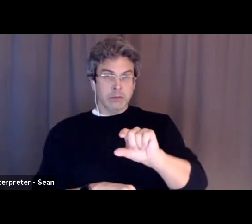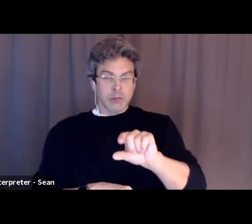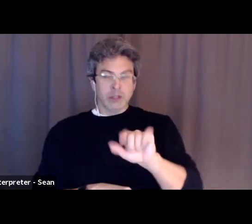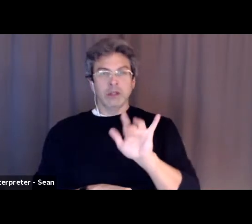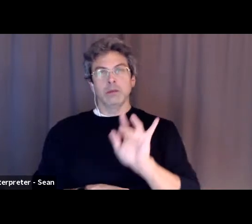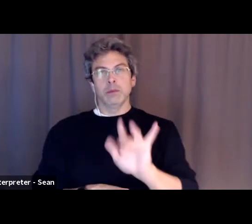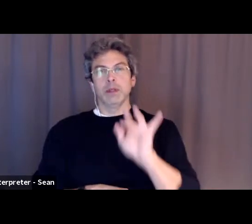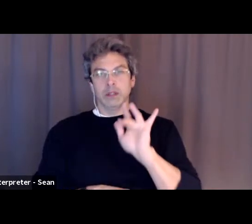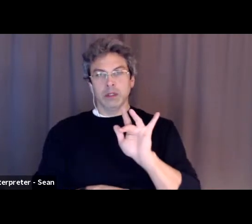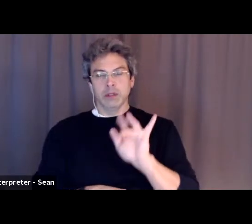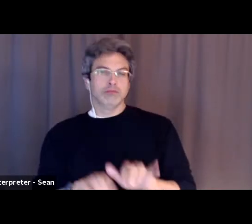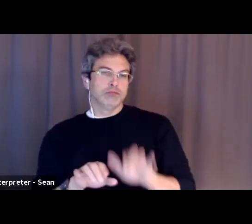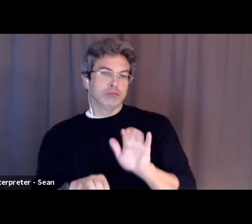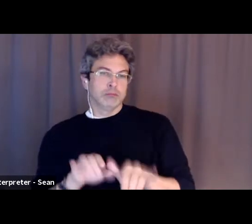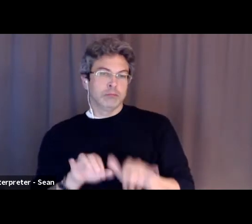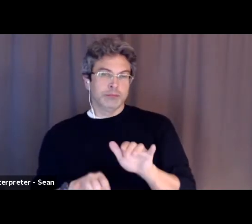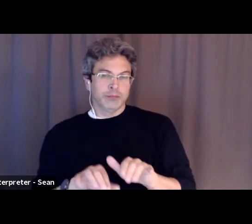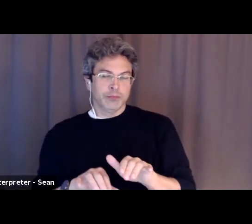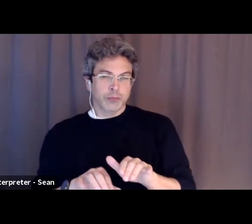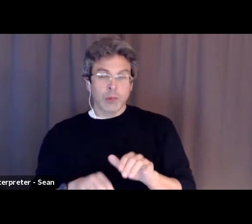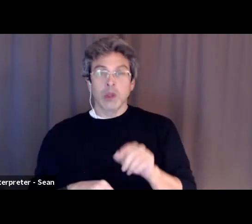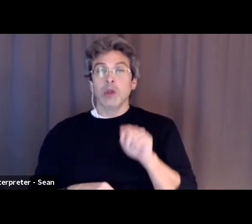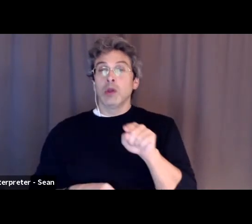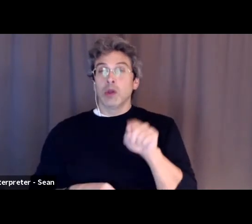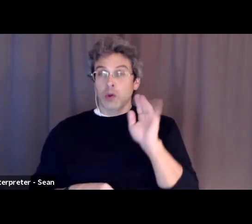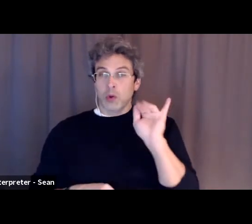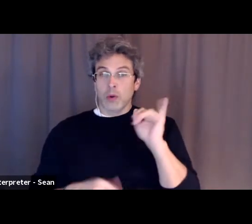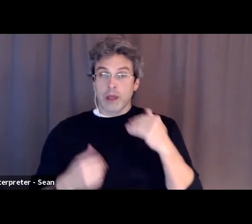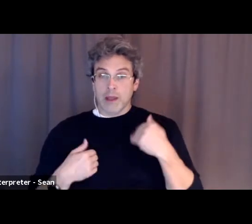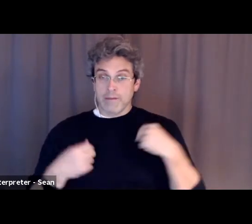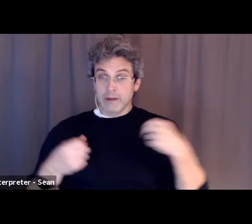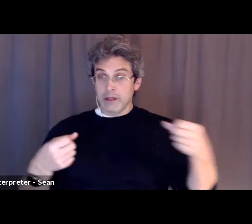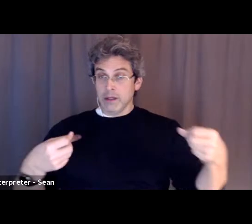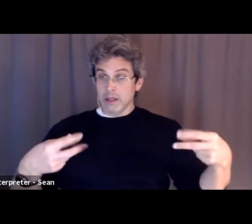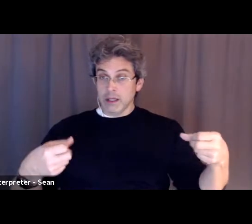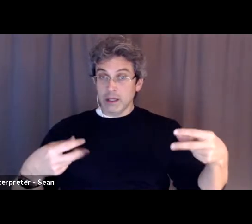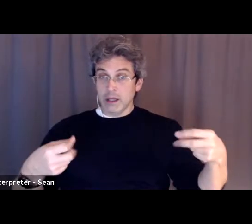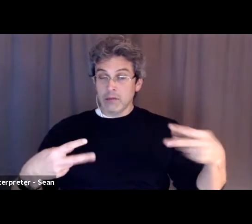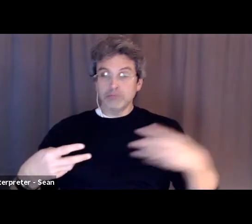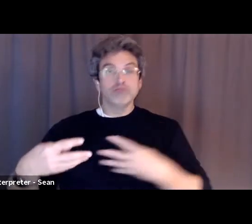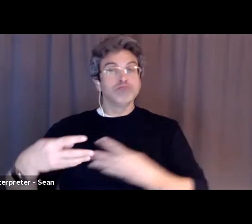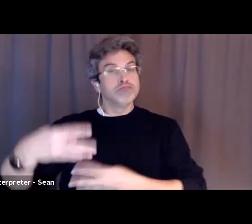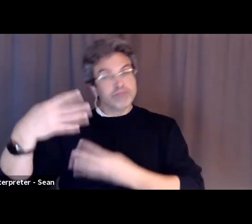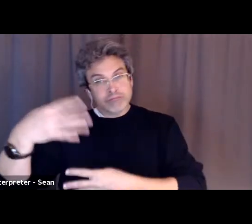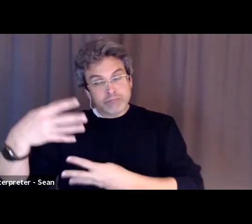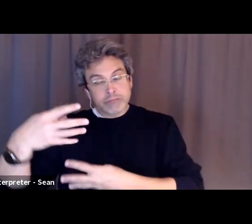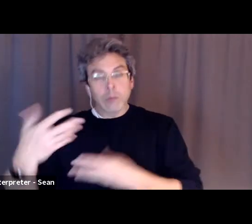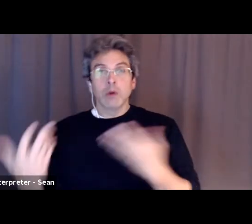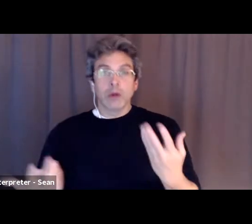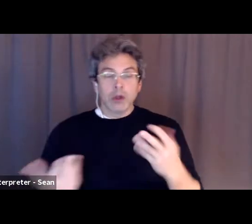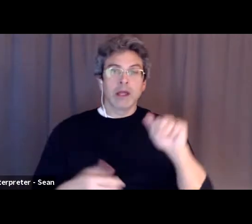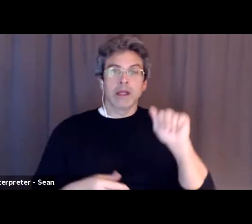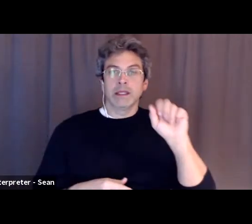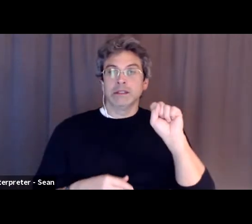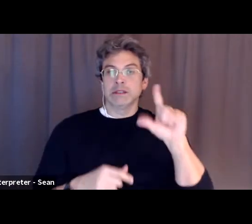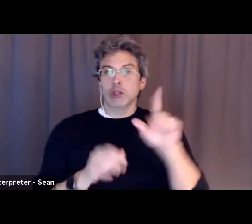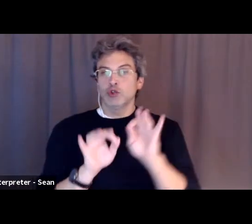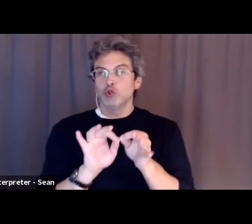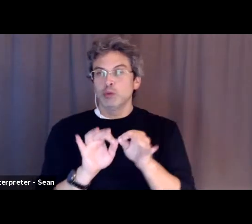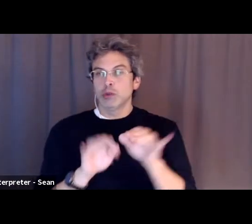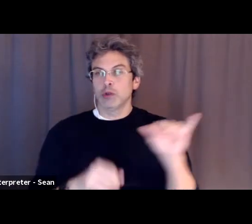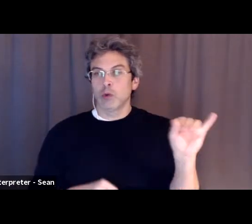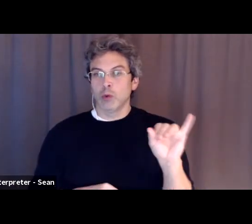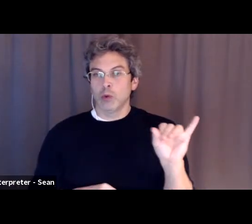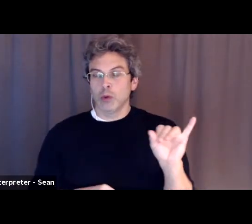There will be live captions available, as well as ASL interpreters joining us today. And I'm